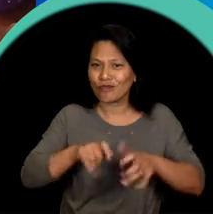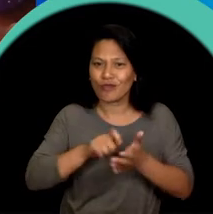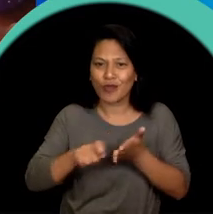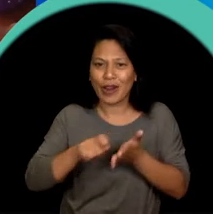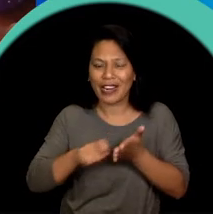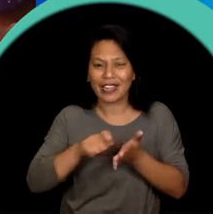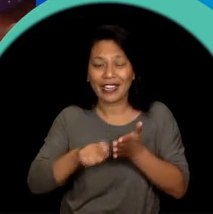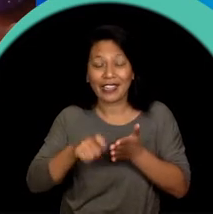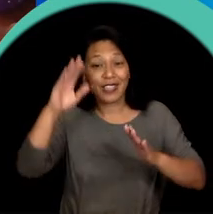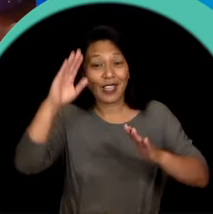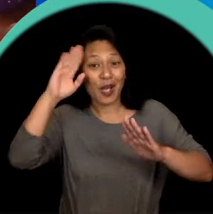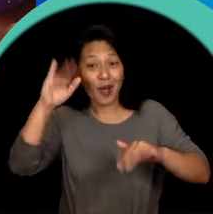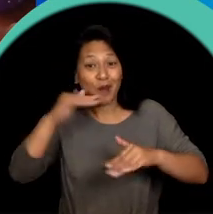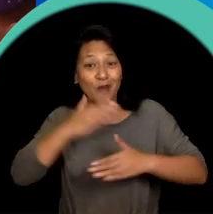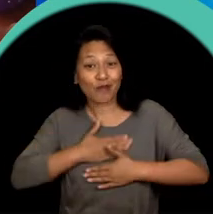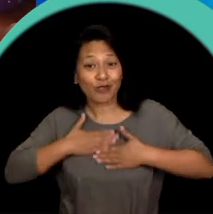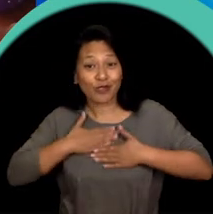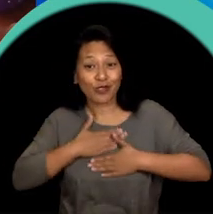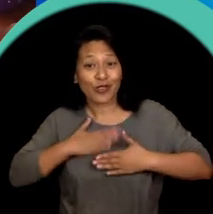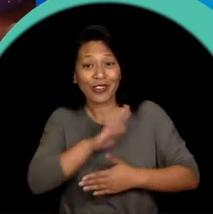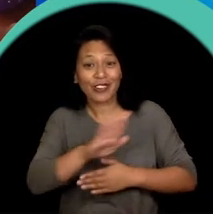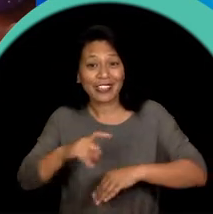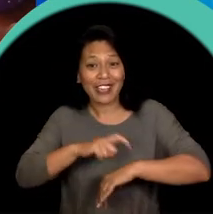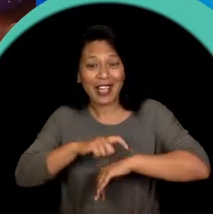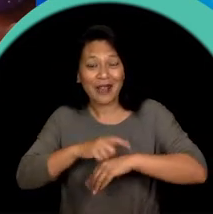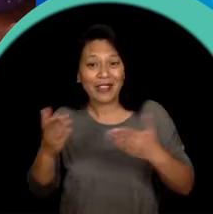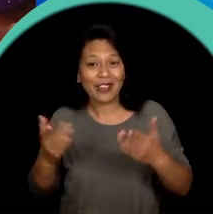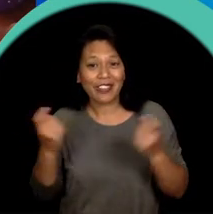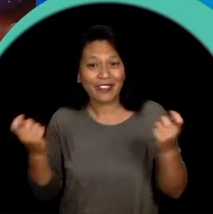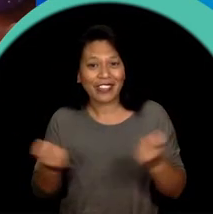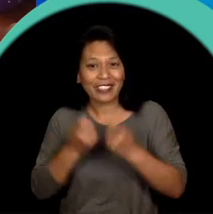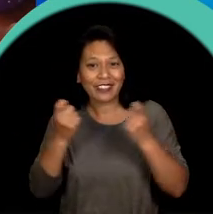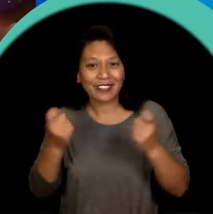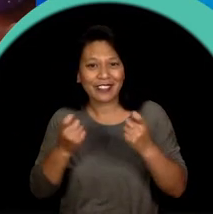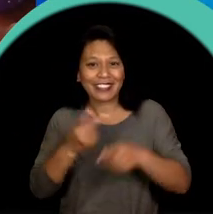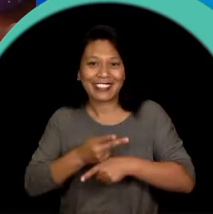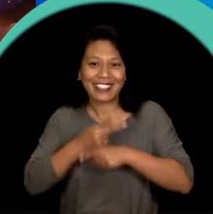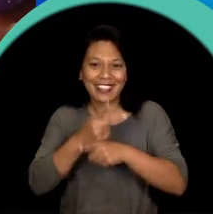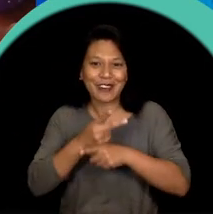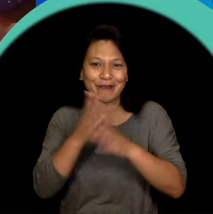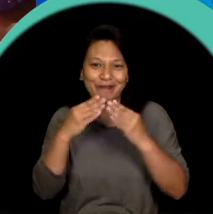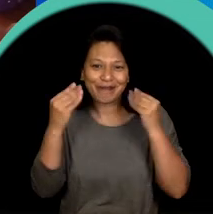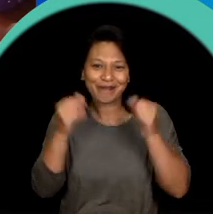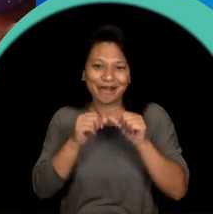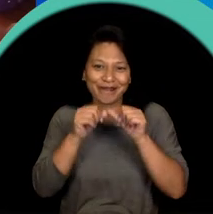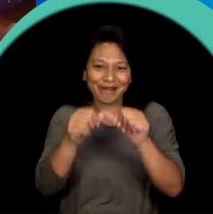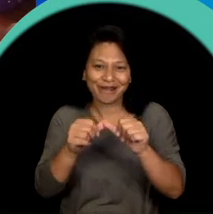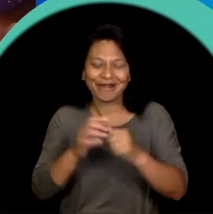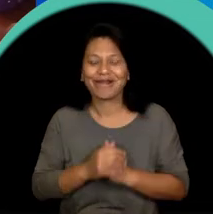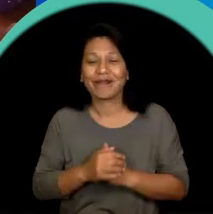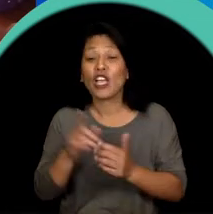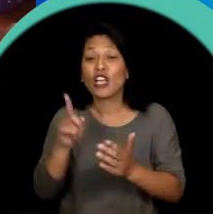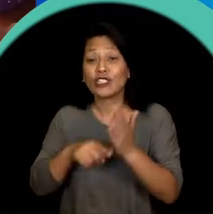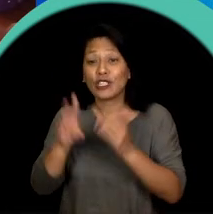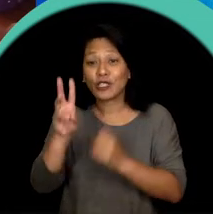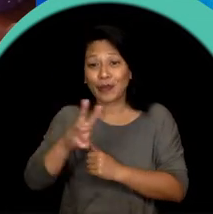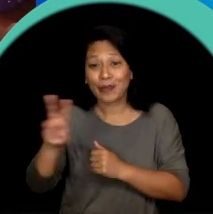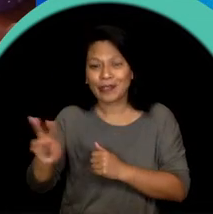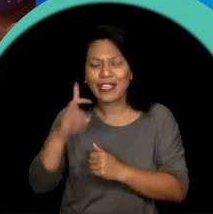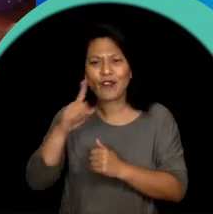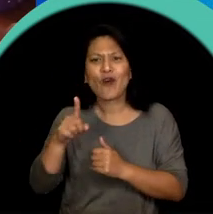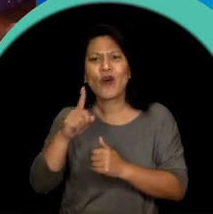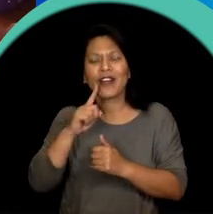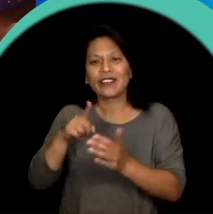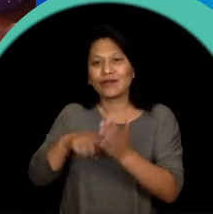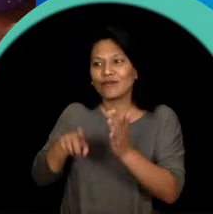trying to mess with the Windy Lake dog race. I really hope that you take some time and learn more about the Mighty